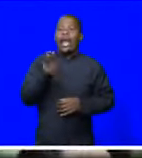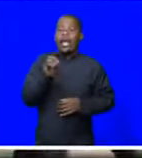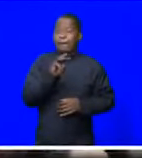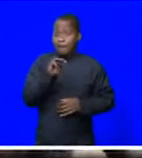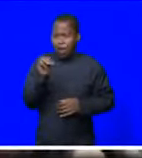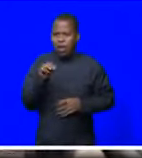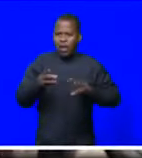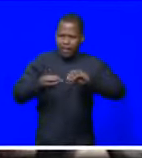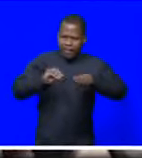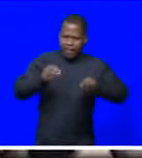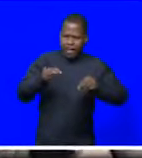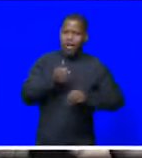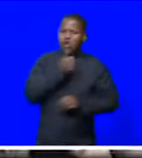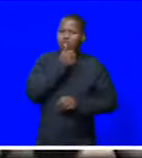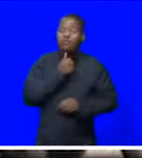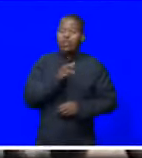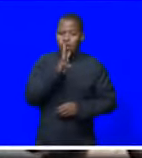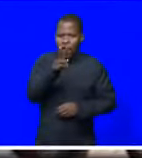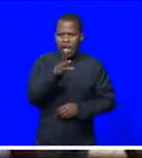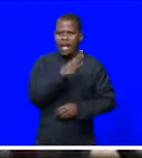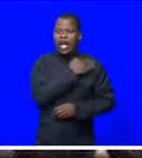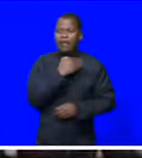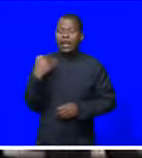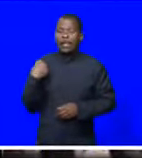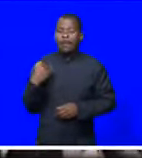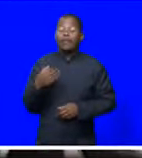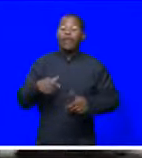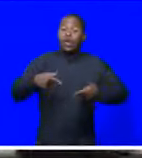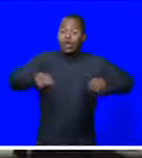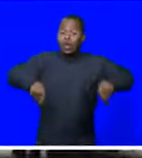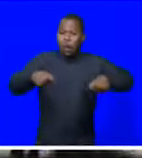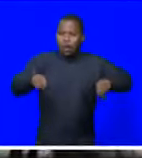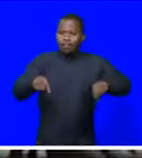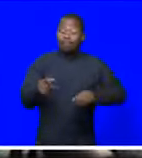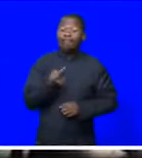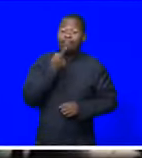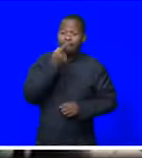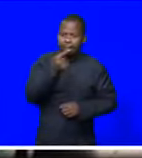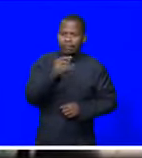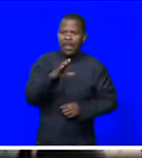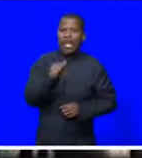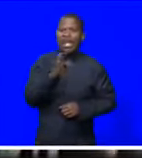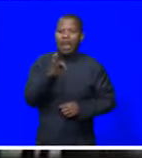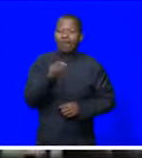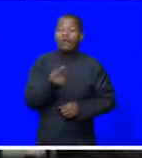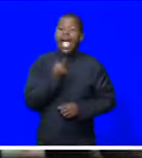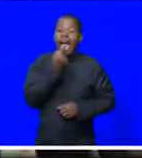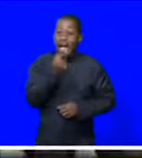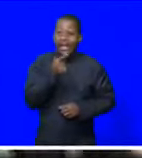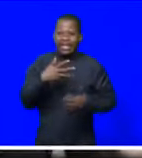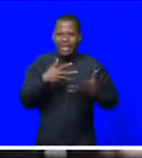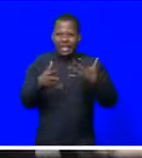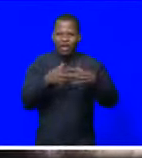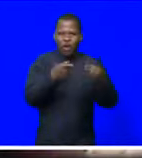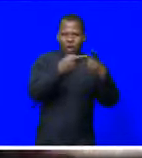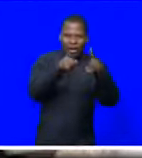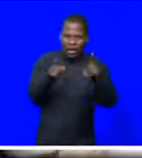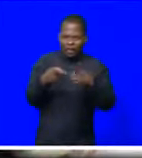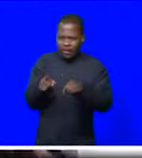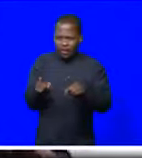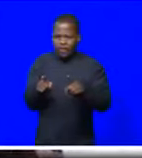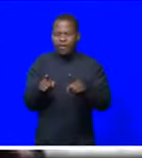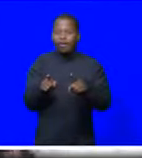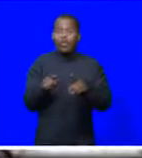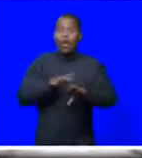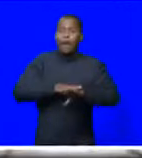more work. According to the Minister of Sports, CAF requested more work, especially on areas like tunnels and installations of